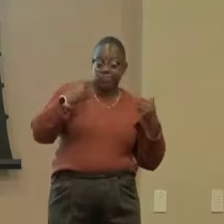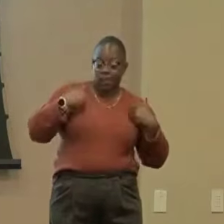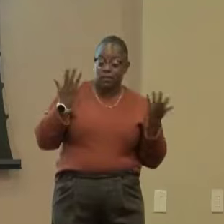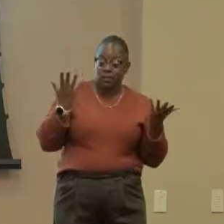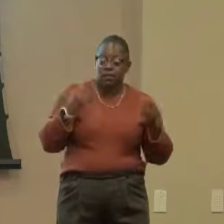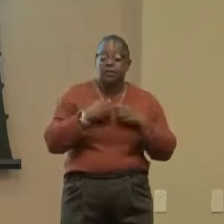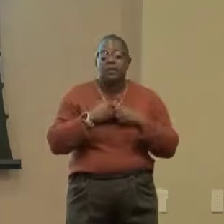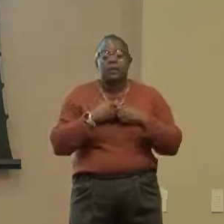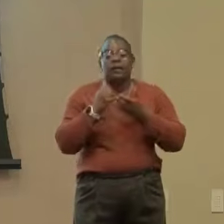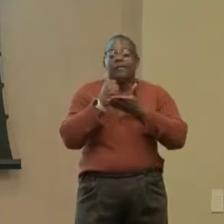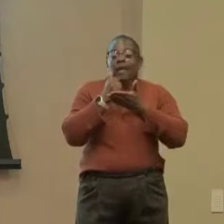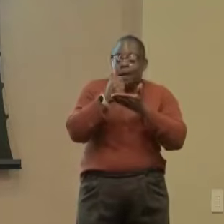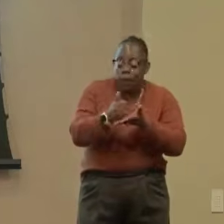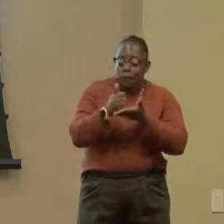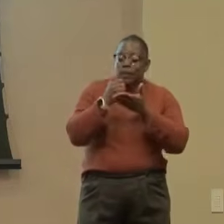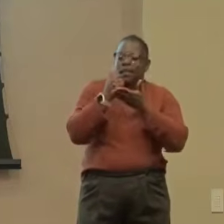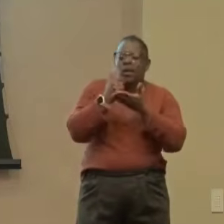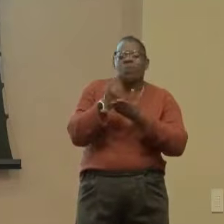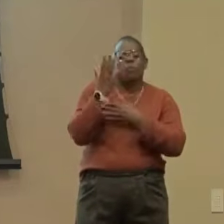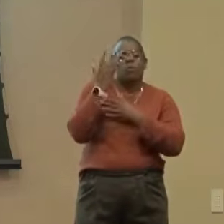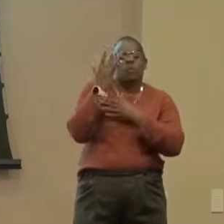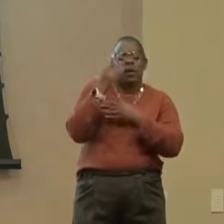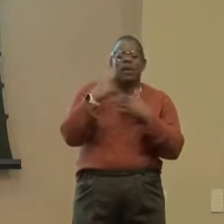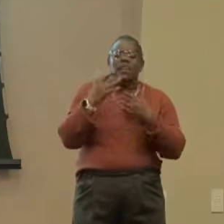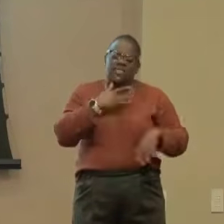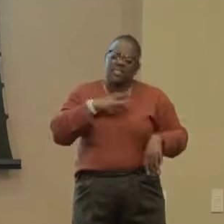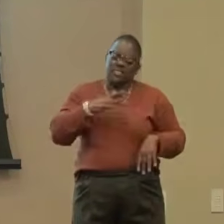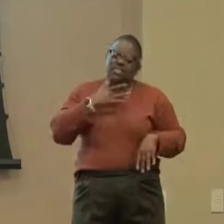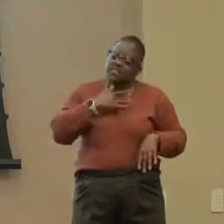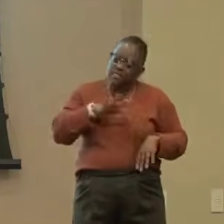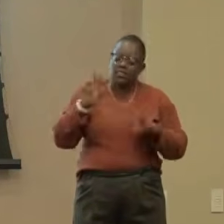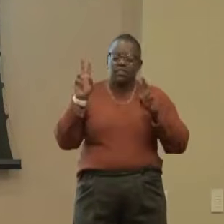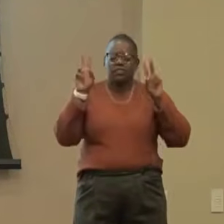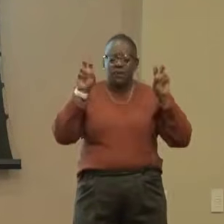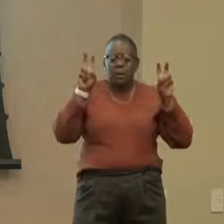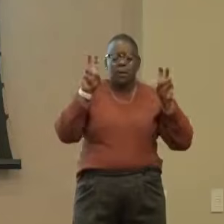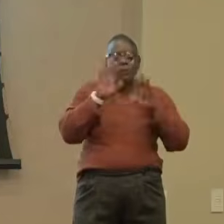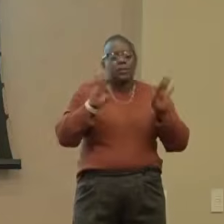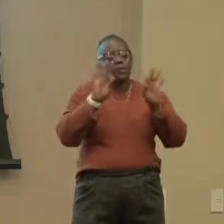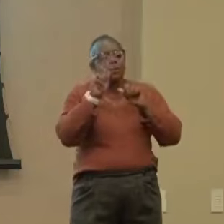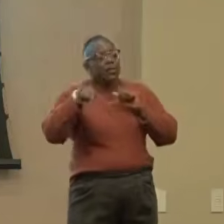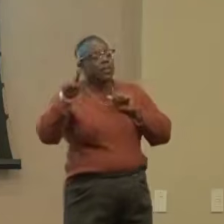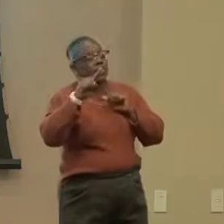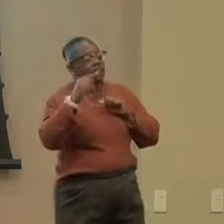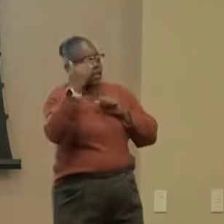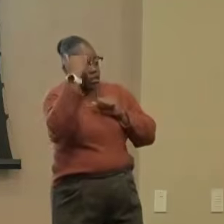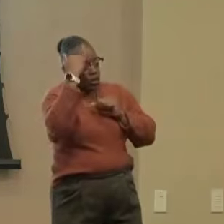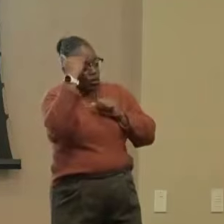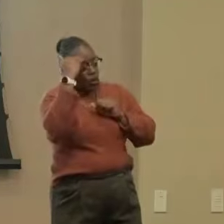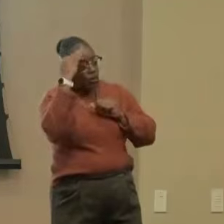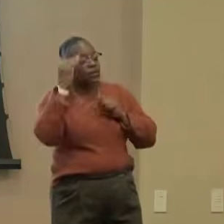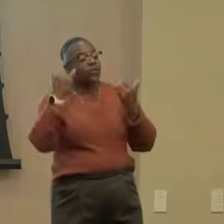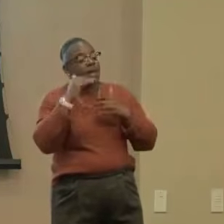that very much helped, even though it is sensitive and hard to talk about. It's important that they know, because then also they're able